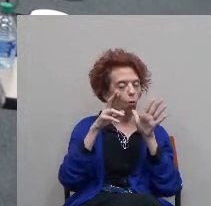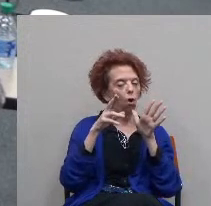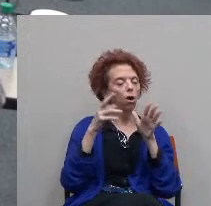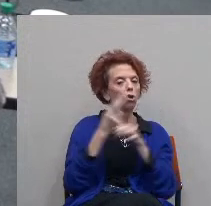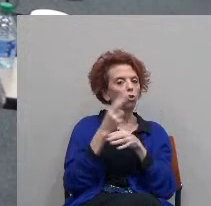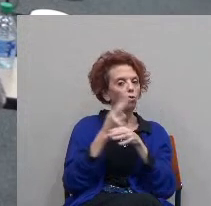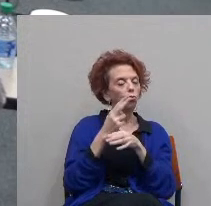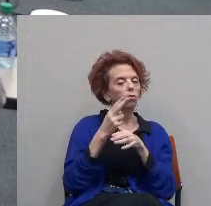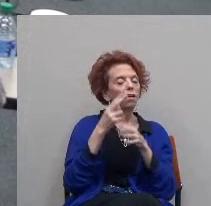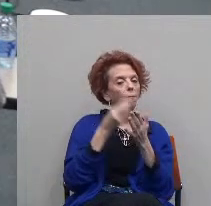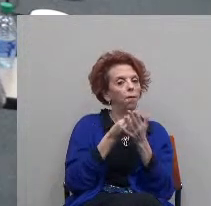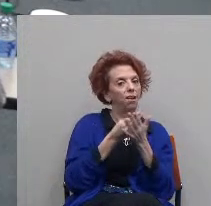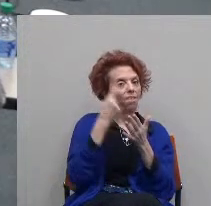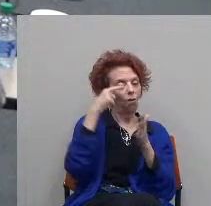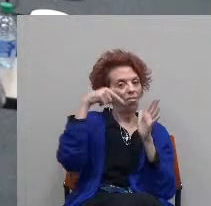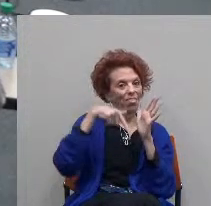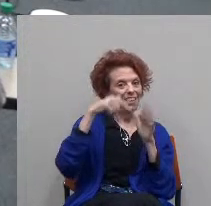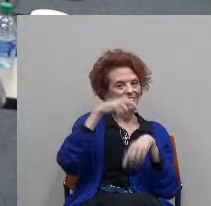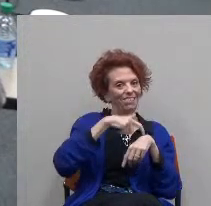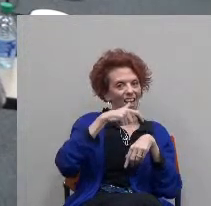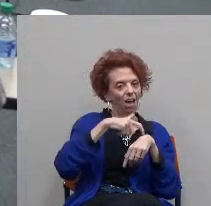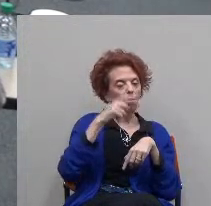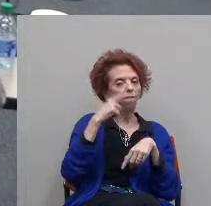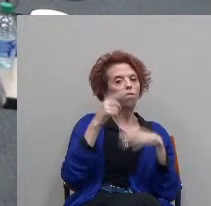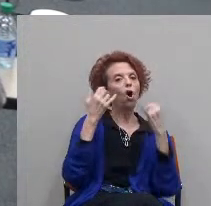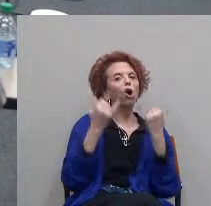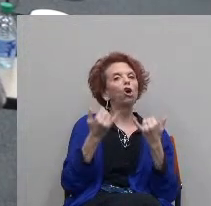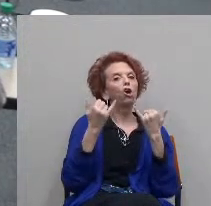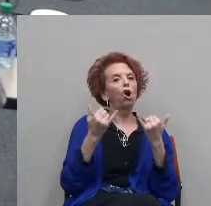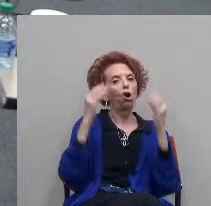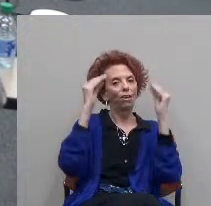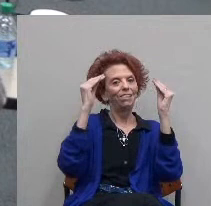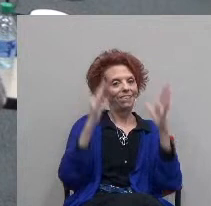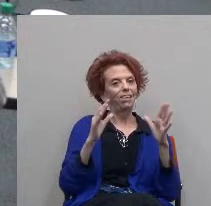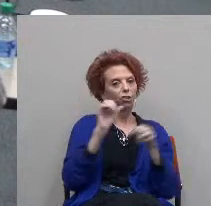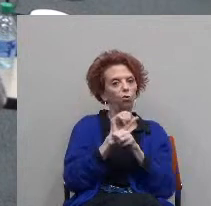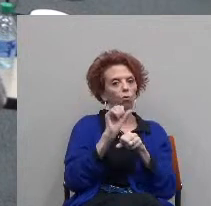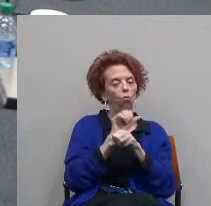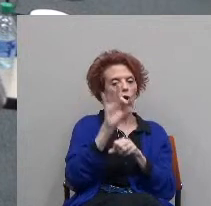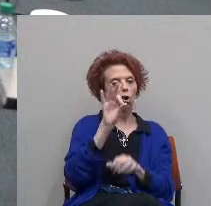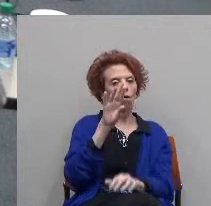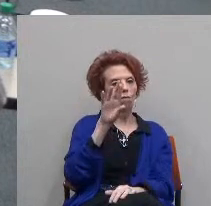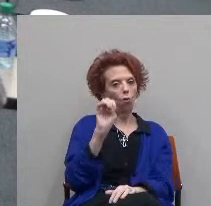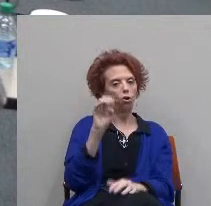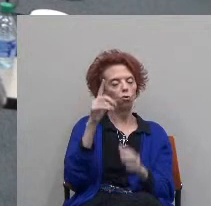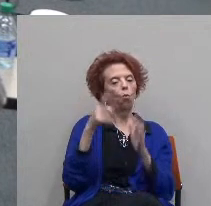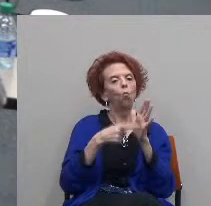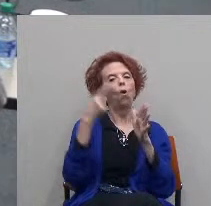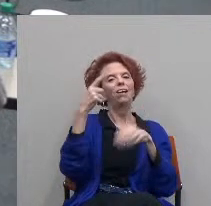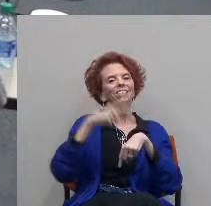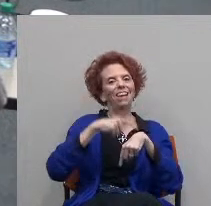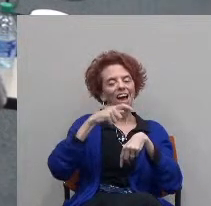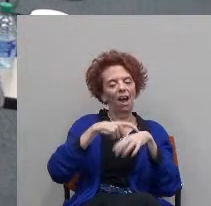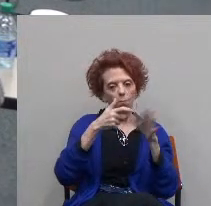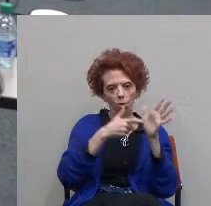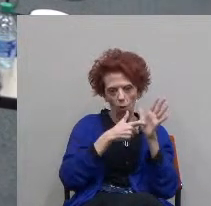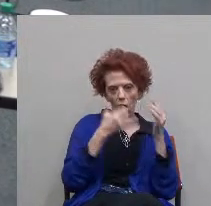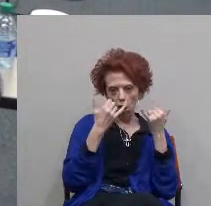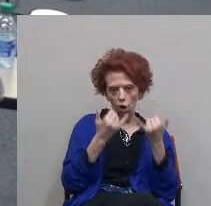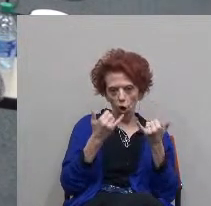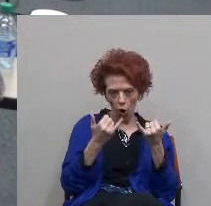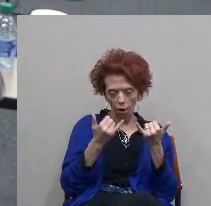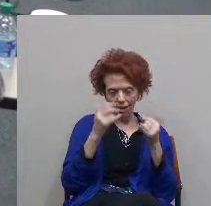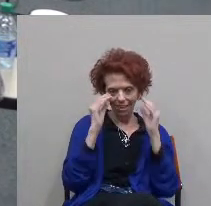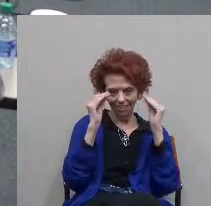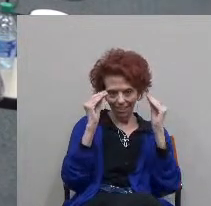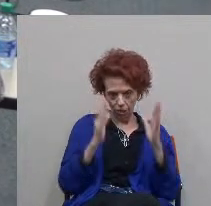using ESSER money for this time, so is this a one-time requirement? For the current teacher workforce, it's gonna be a one-time requirement. So the current ones, they're gonna